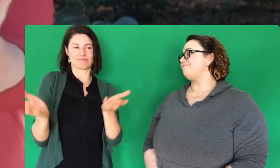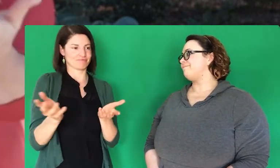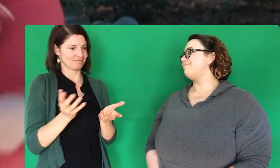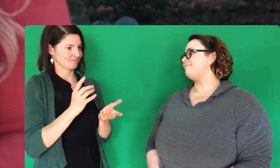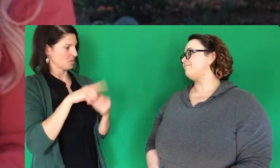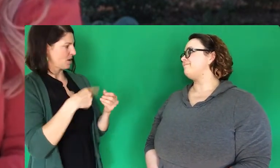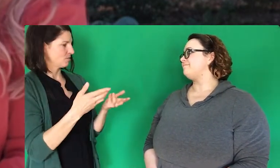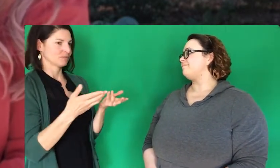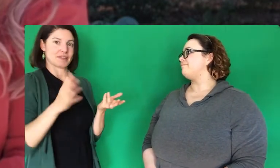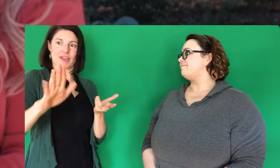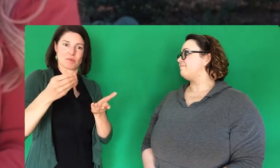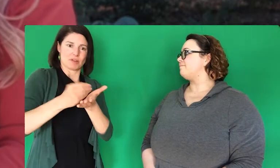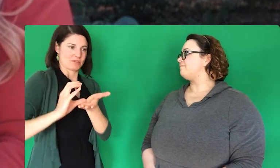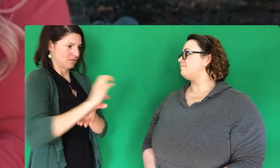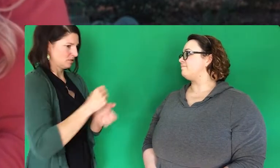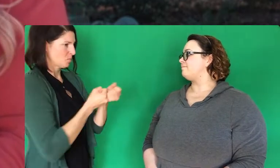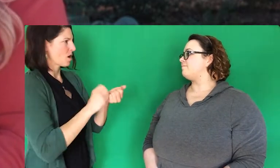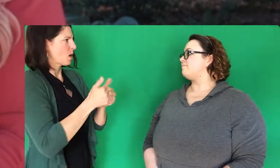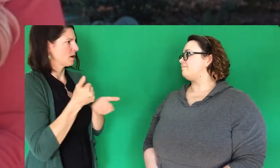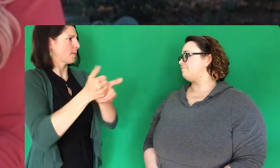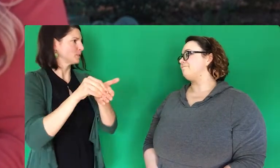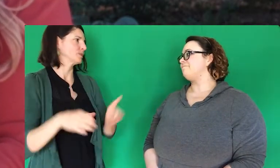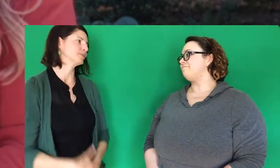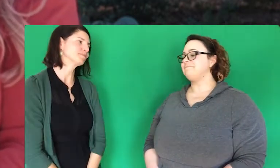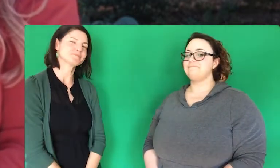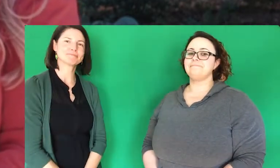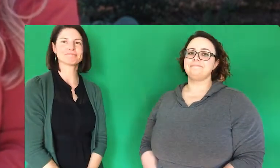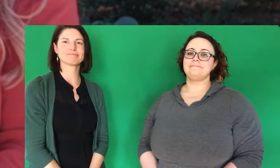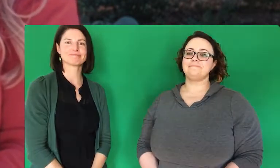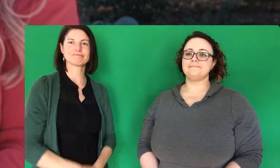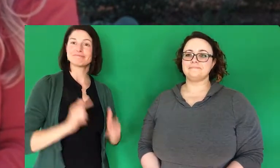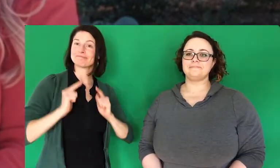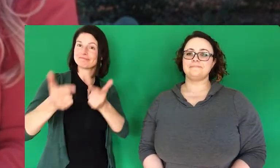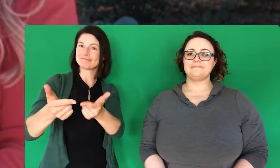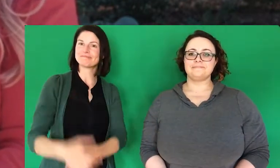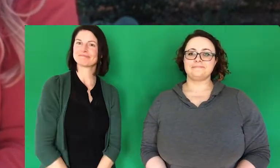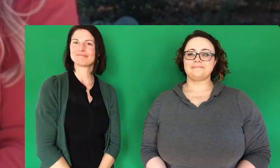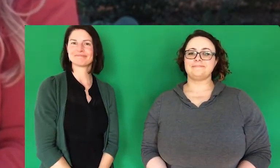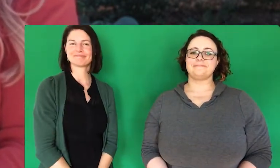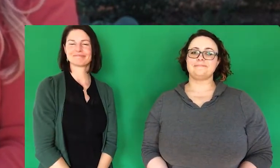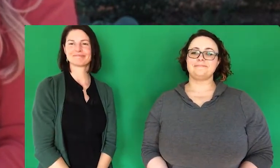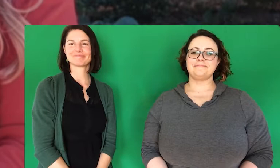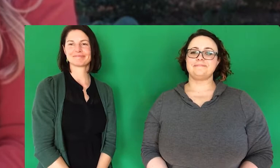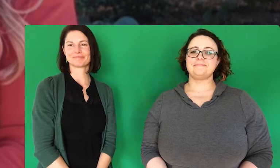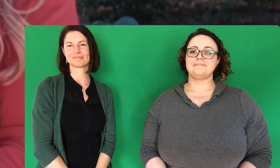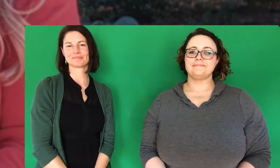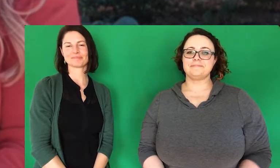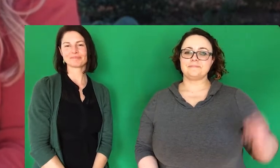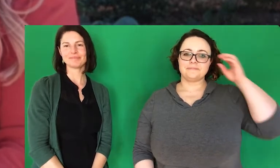kind of telling everybody out there about what the support actually does to help that students. Back to